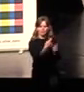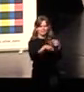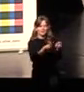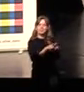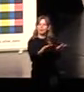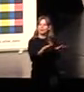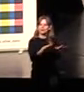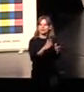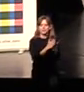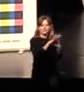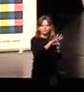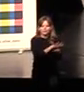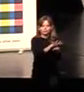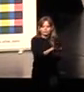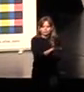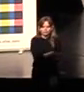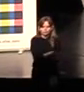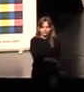more under pressure